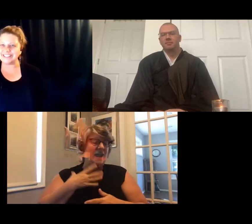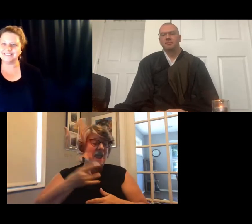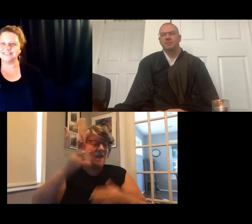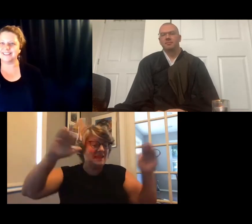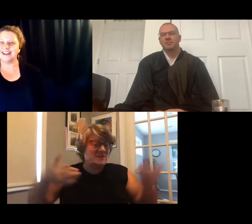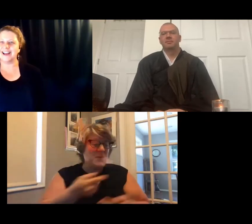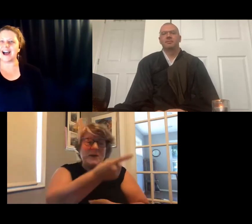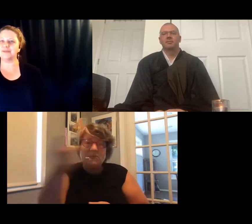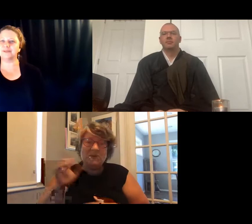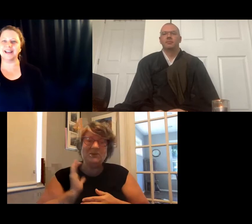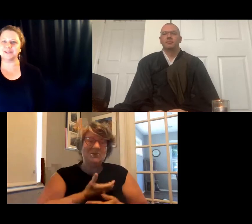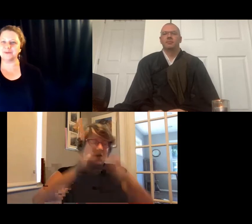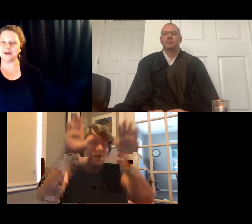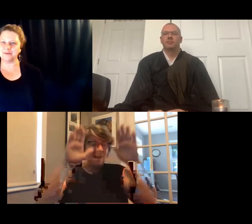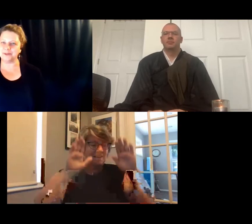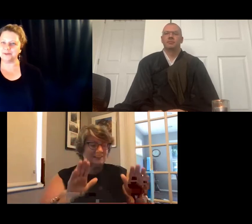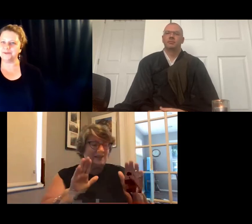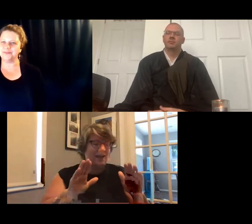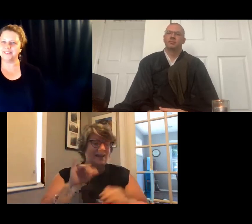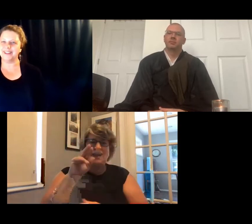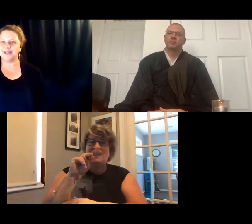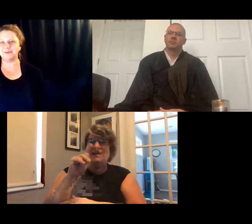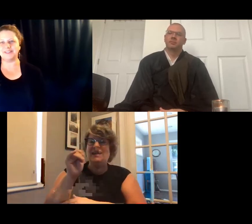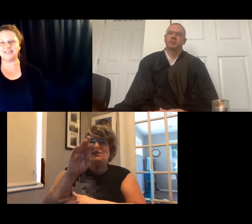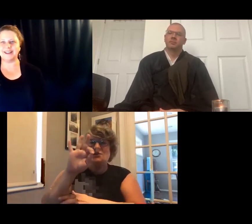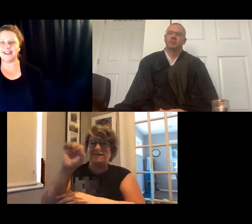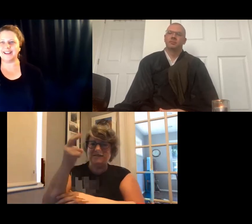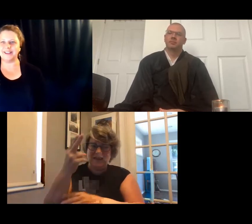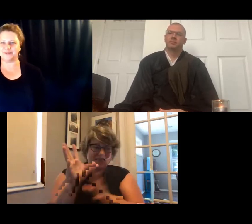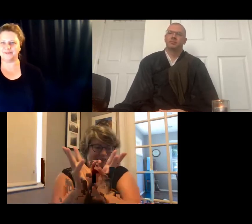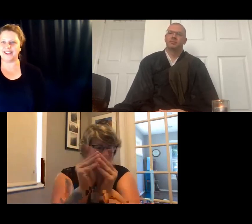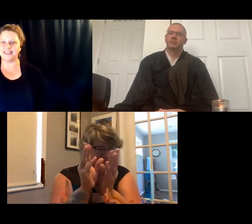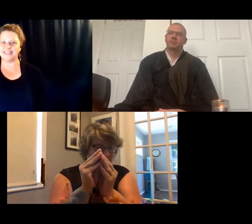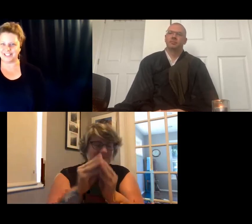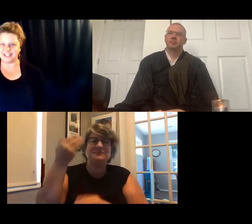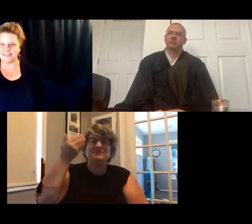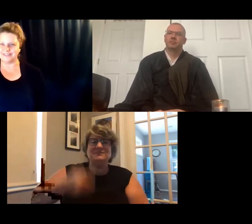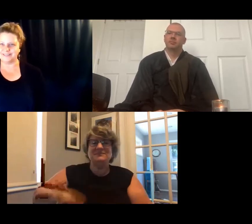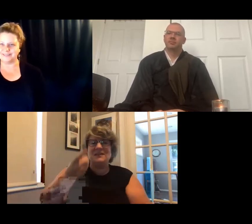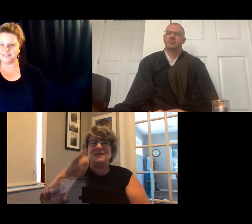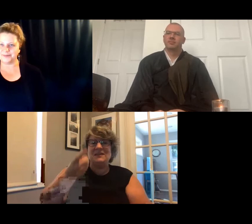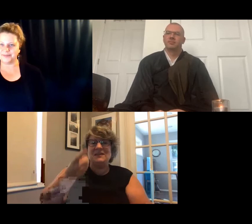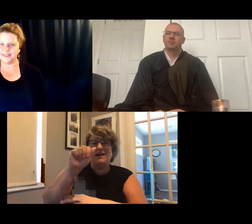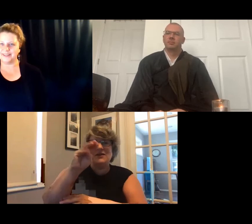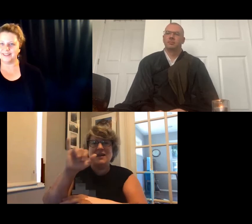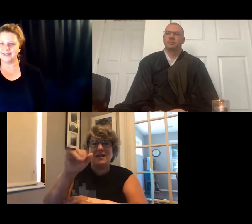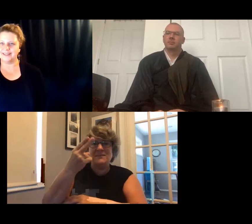morning. I would like to welcome you to our Sunday Interfaith session.